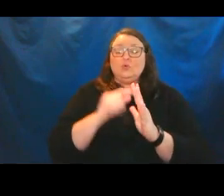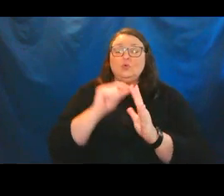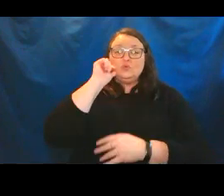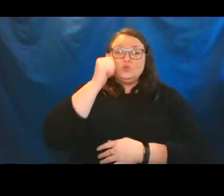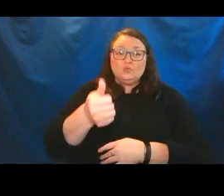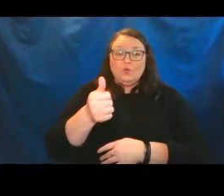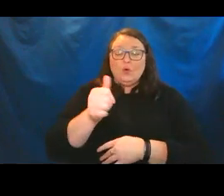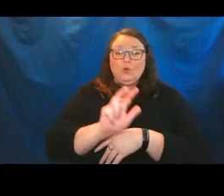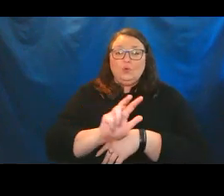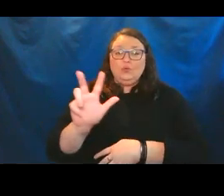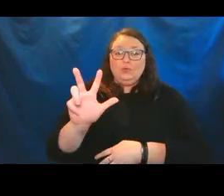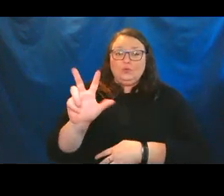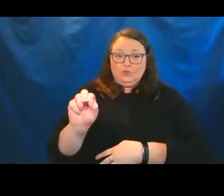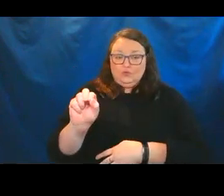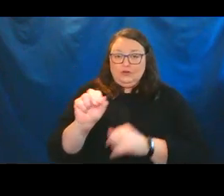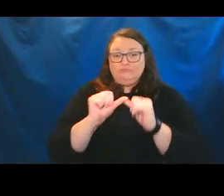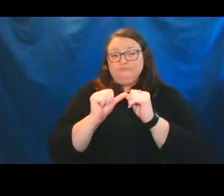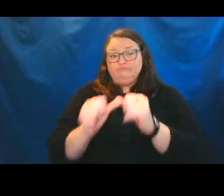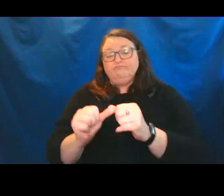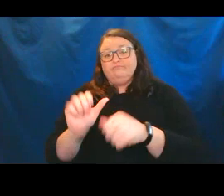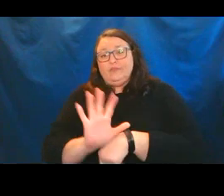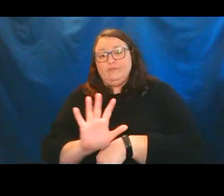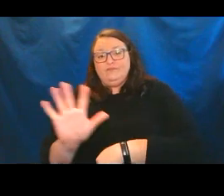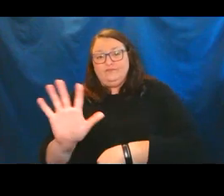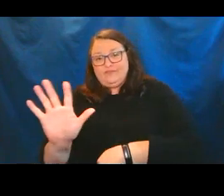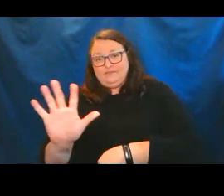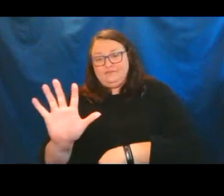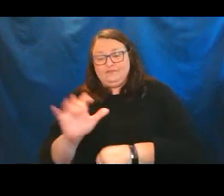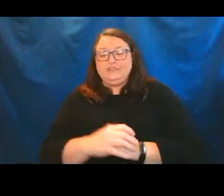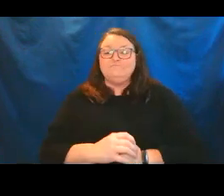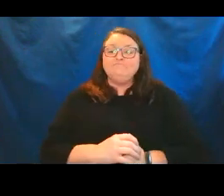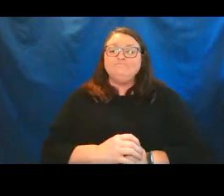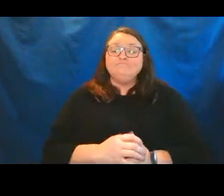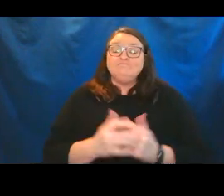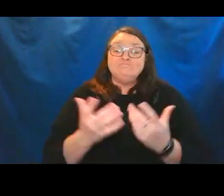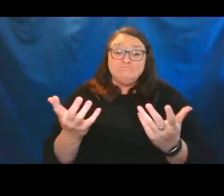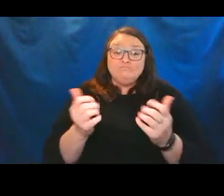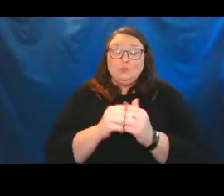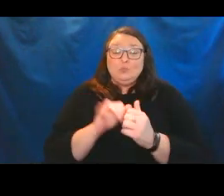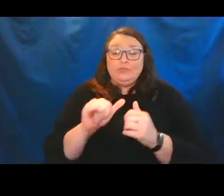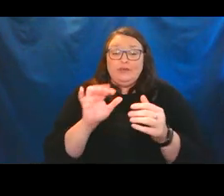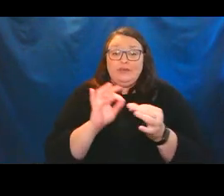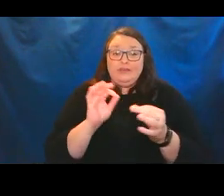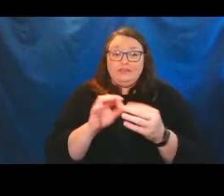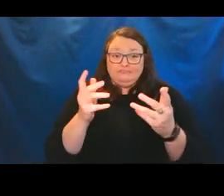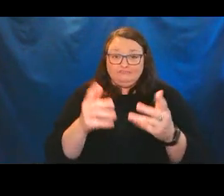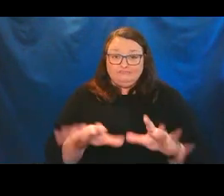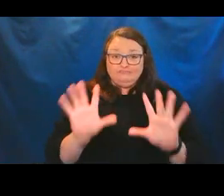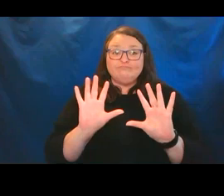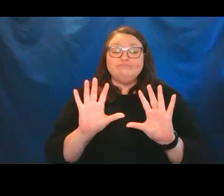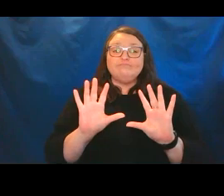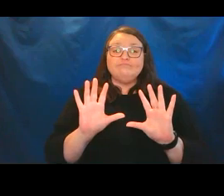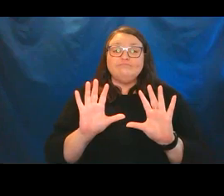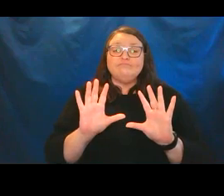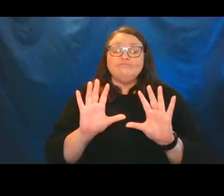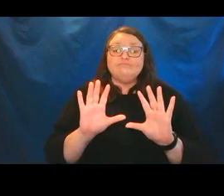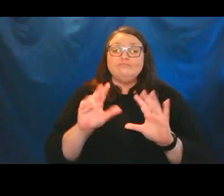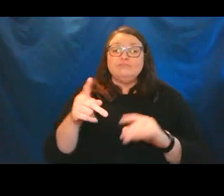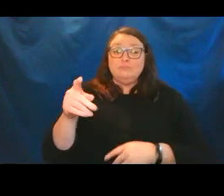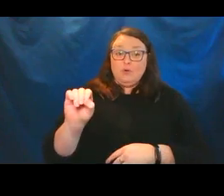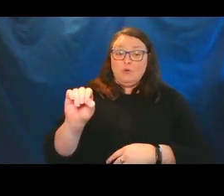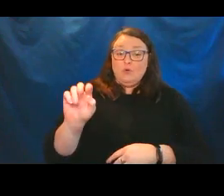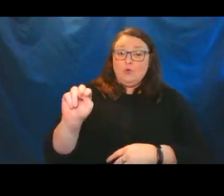at 3:30 and go to 5 p.m. So with that, we will, Poe, do you have any